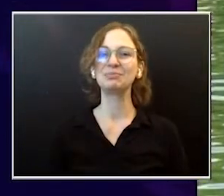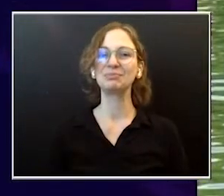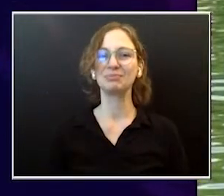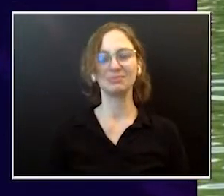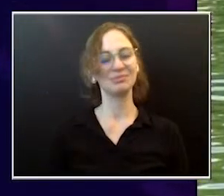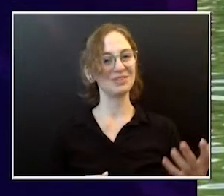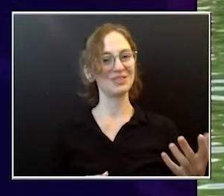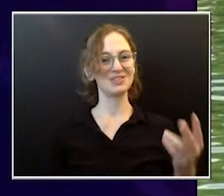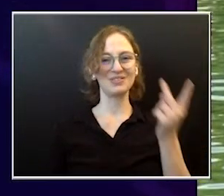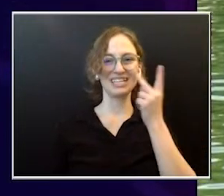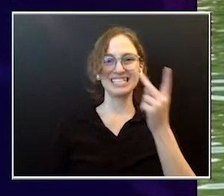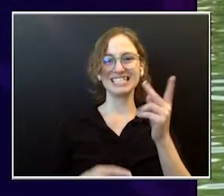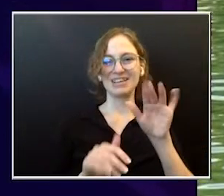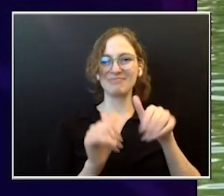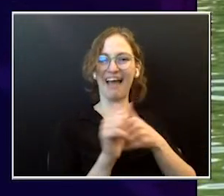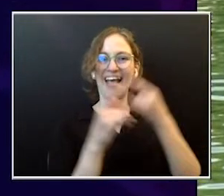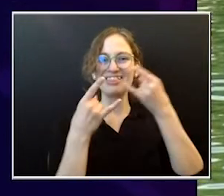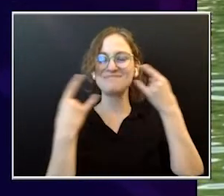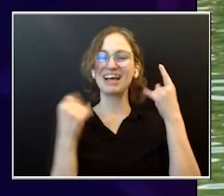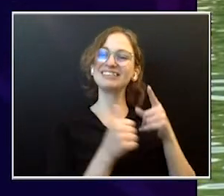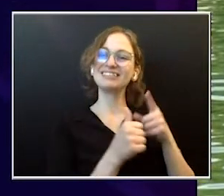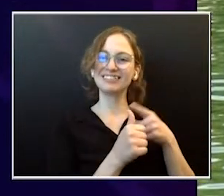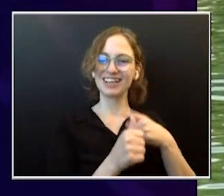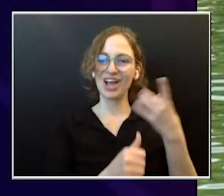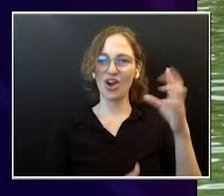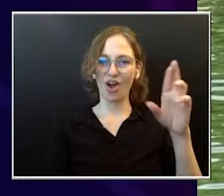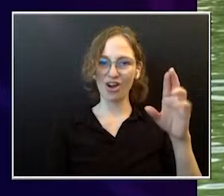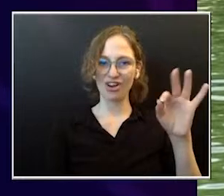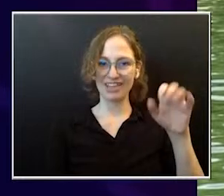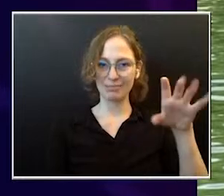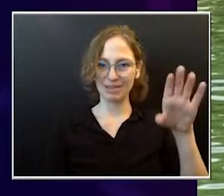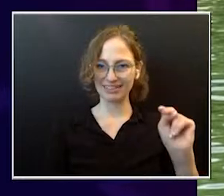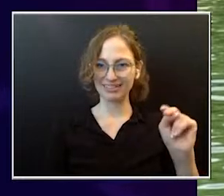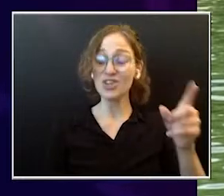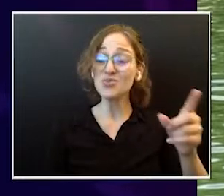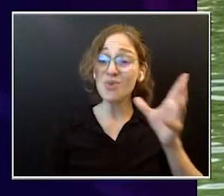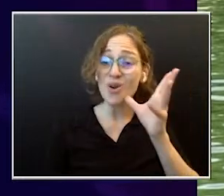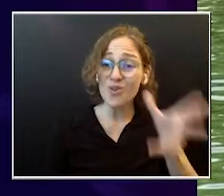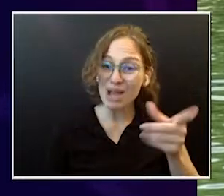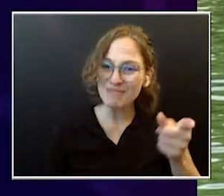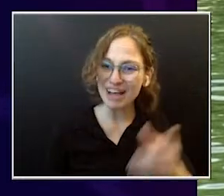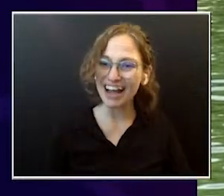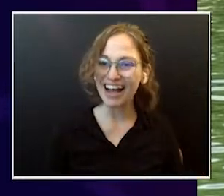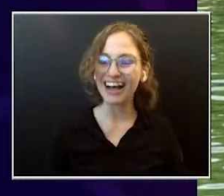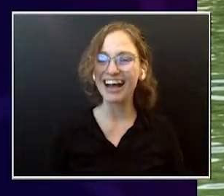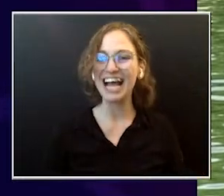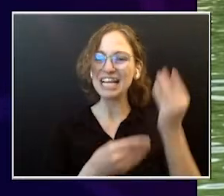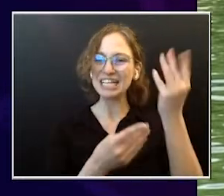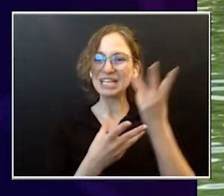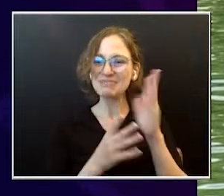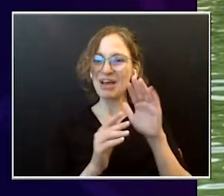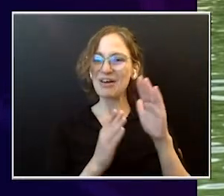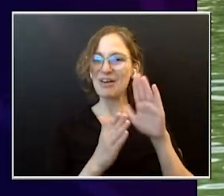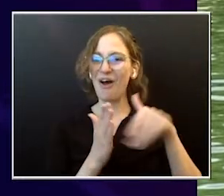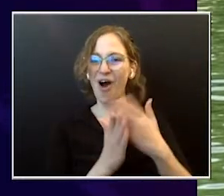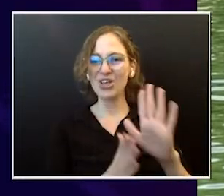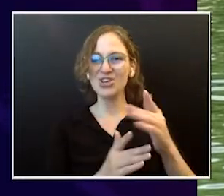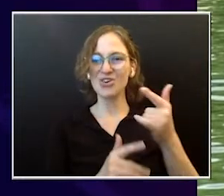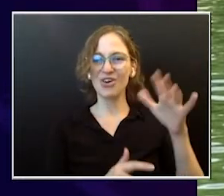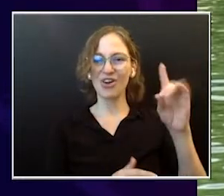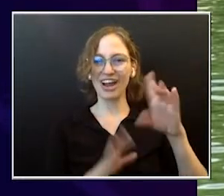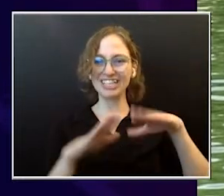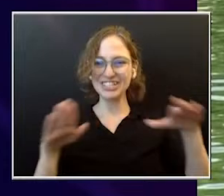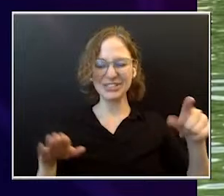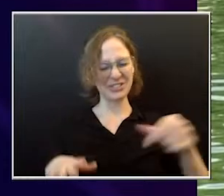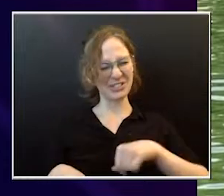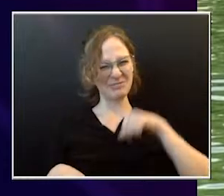starting with Dr. Fabian. You are a grandma. Tell us about all your grandchildren. You're so proud of them. I am a